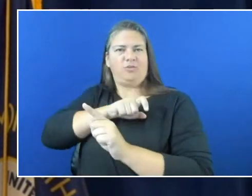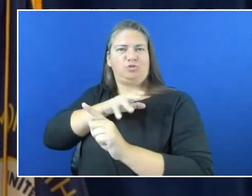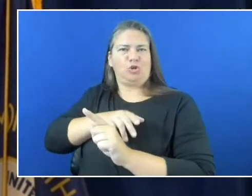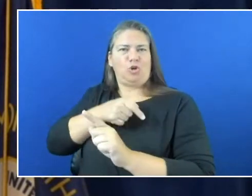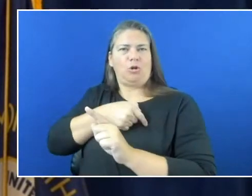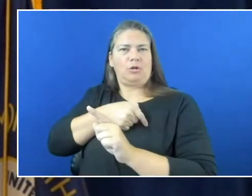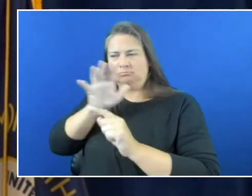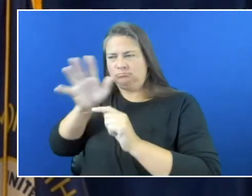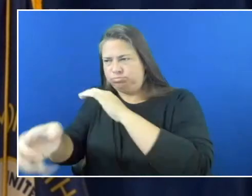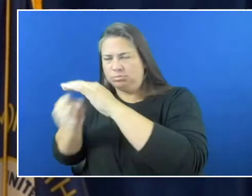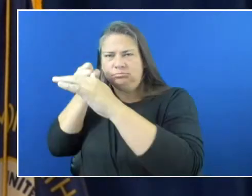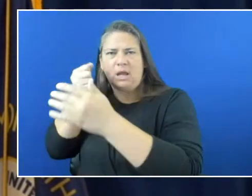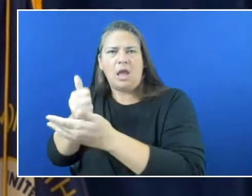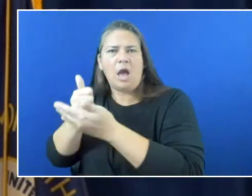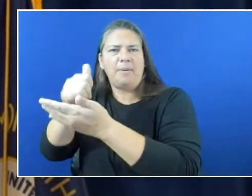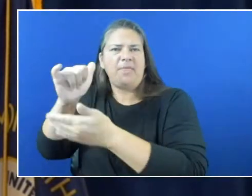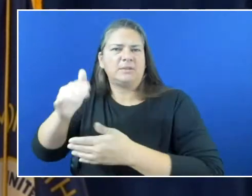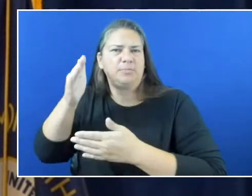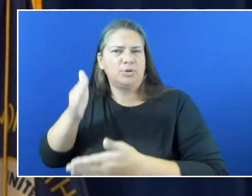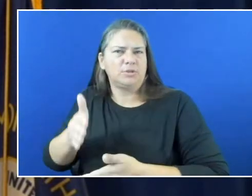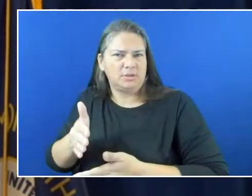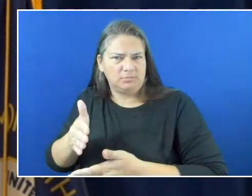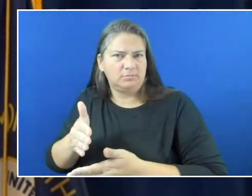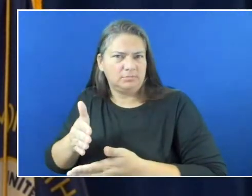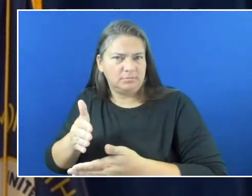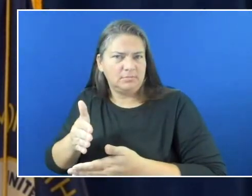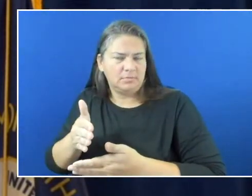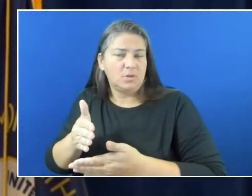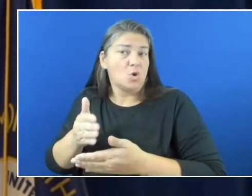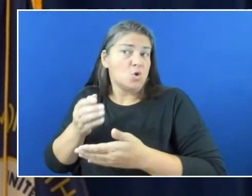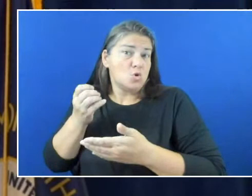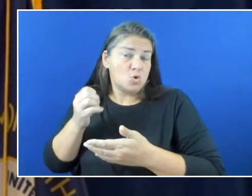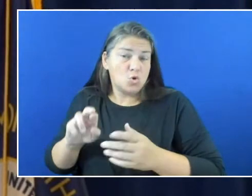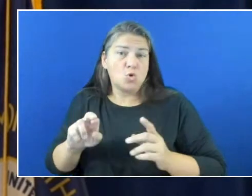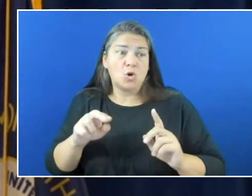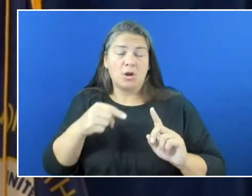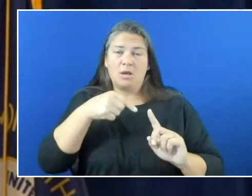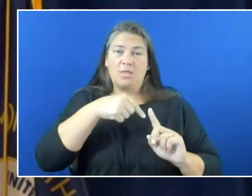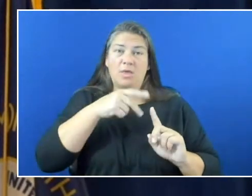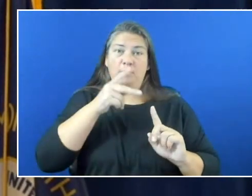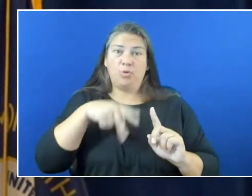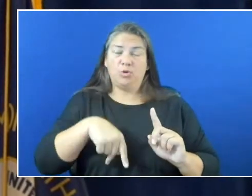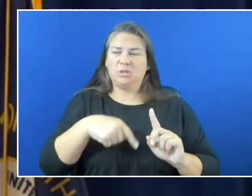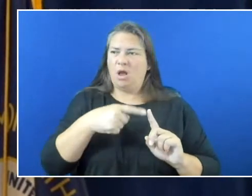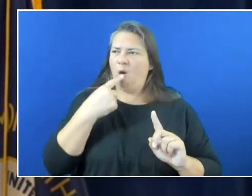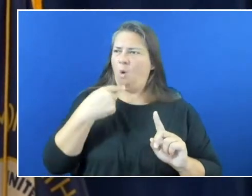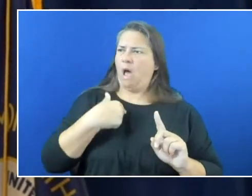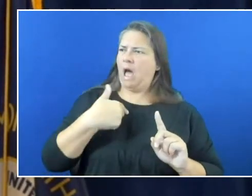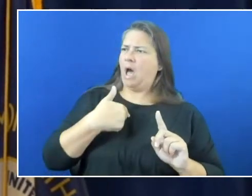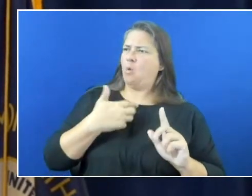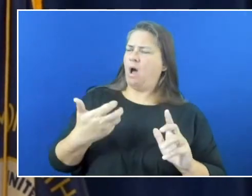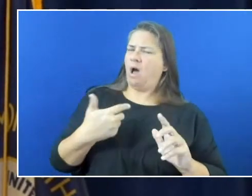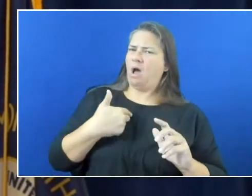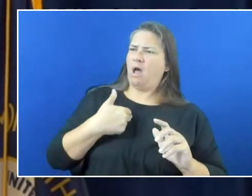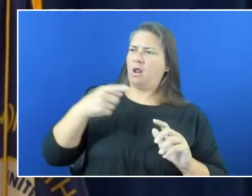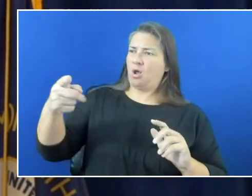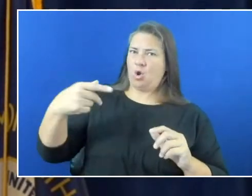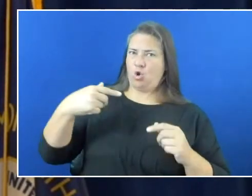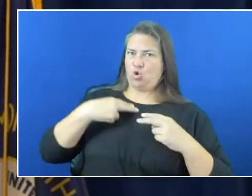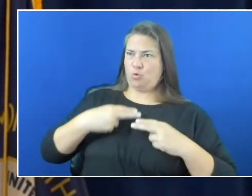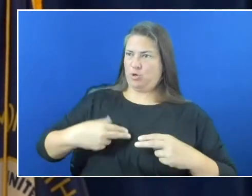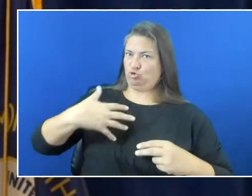services, or pose as a victim themselves and arrest buyers or traffickers.